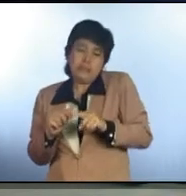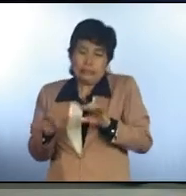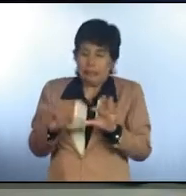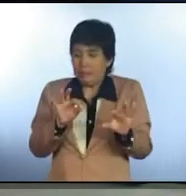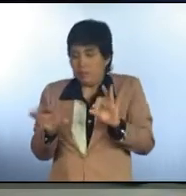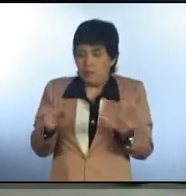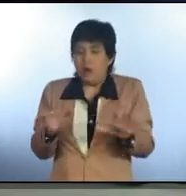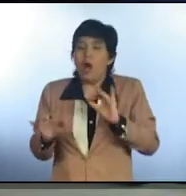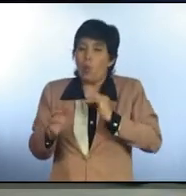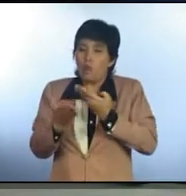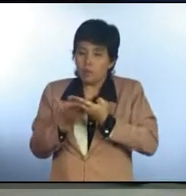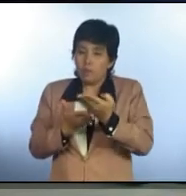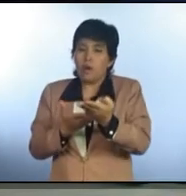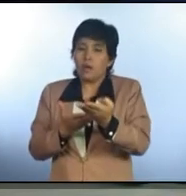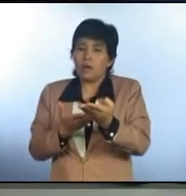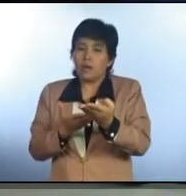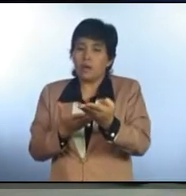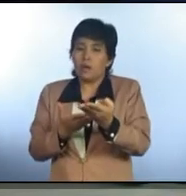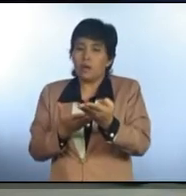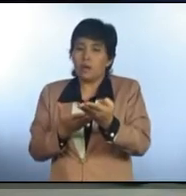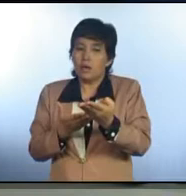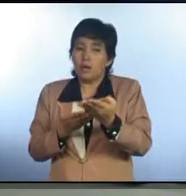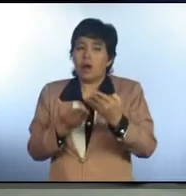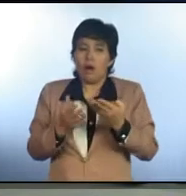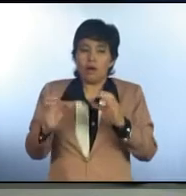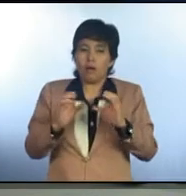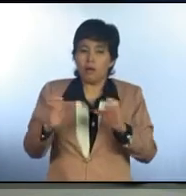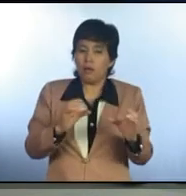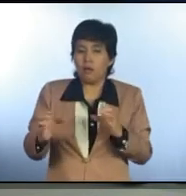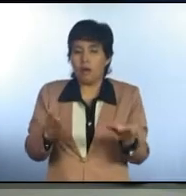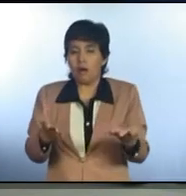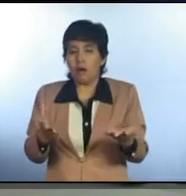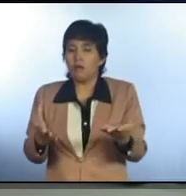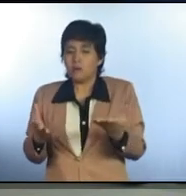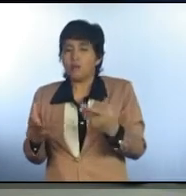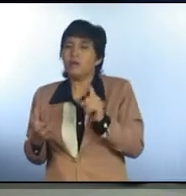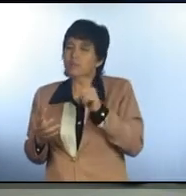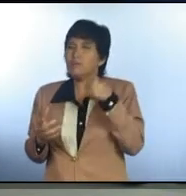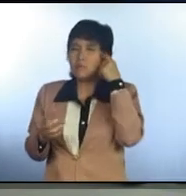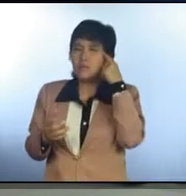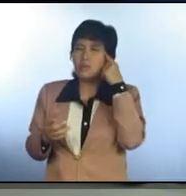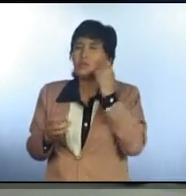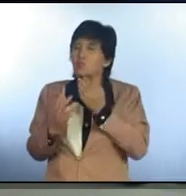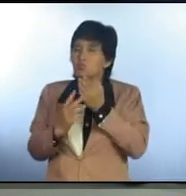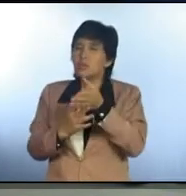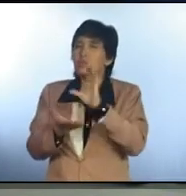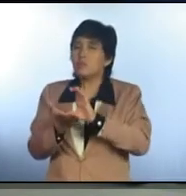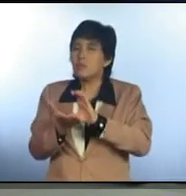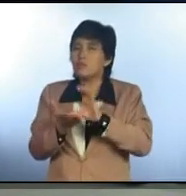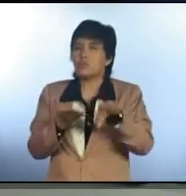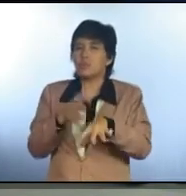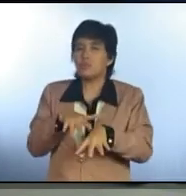peripheral. Now, when I want to buy a car, let's say a national-made car, okay? Of course, I would think through the central